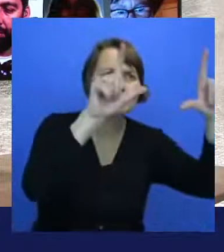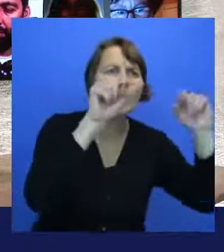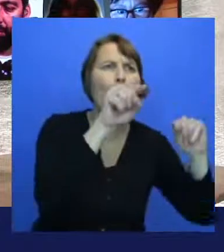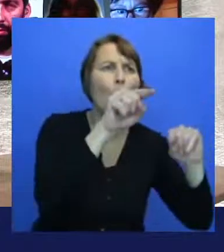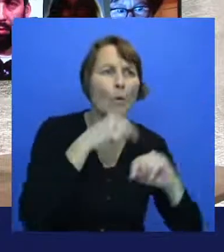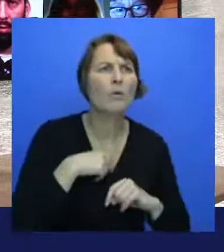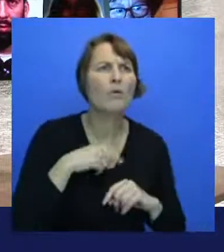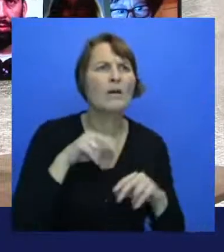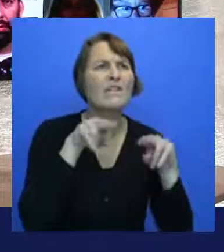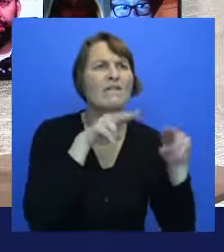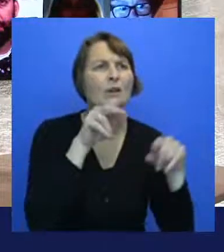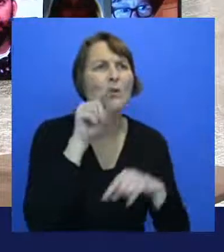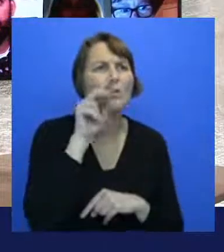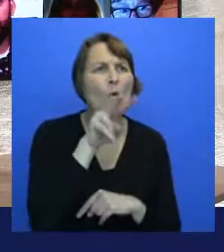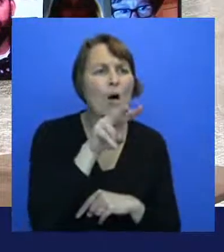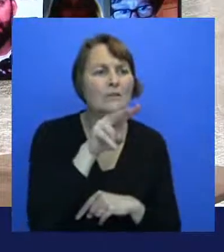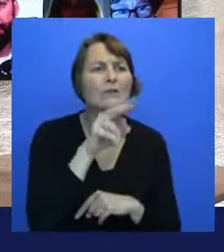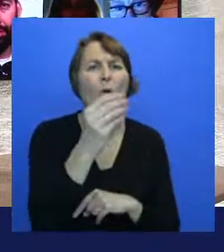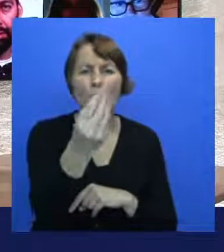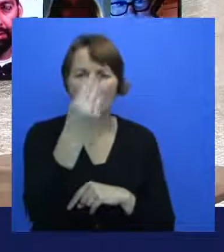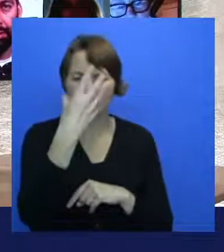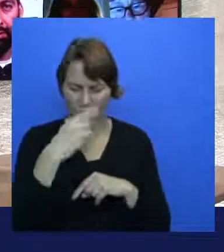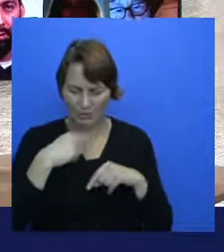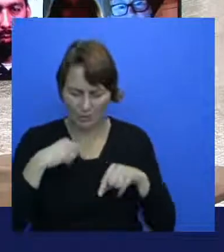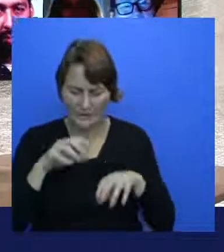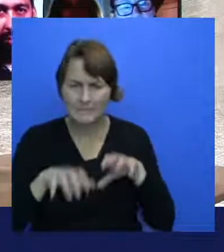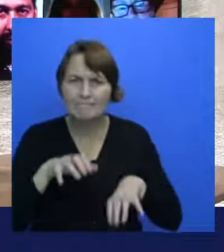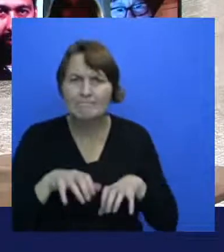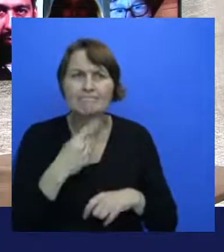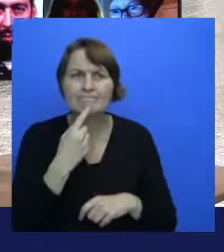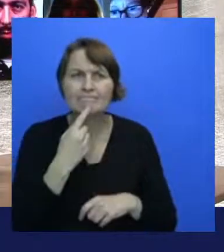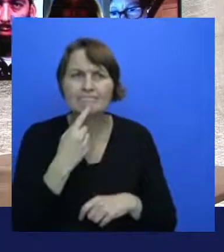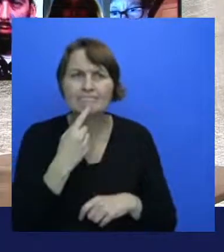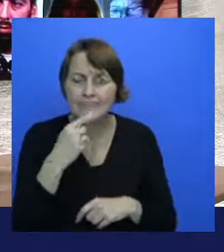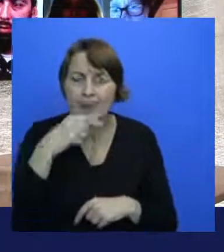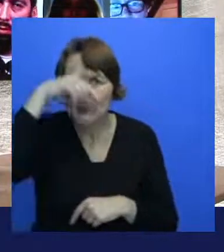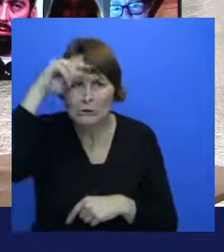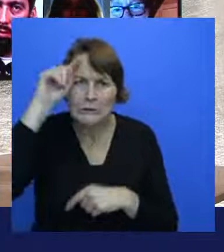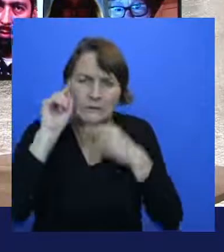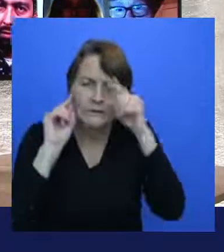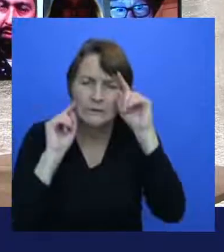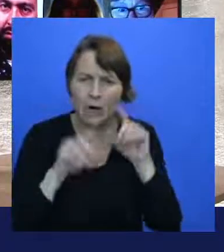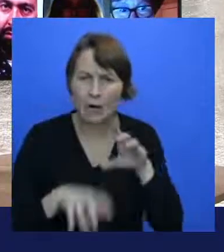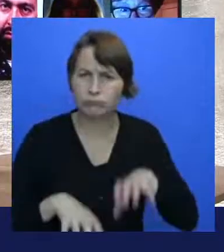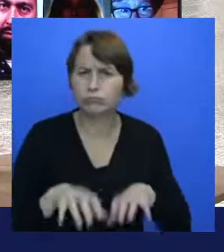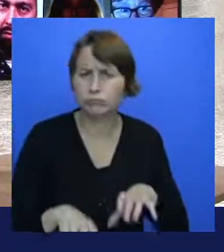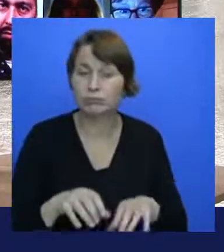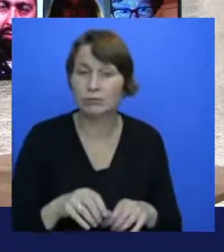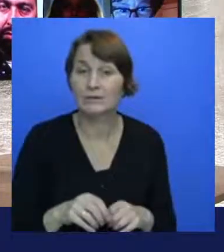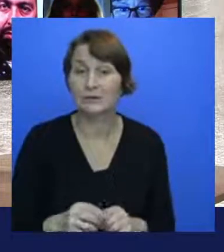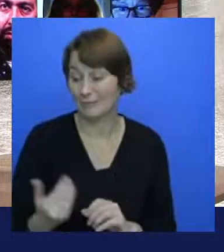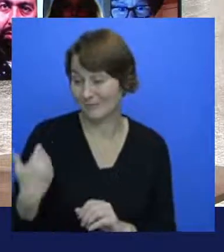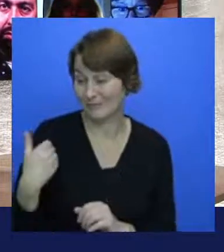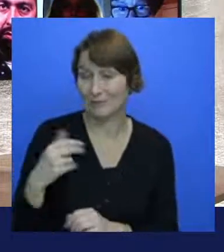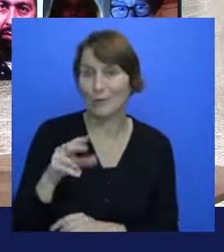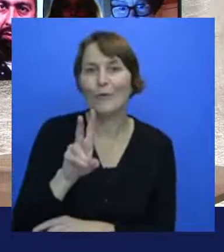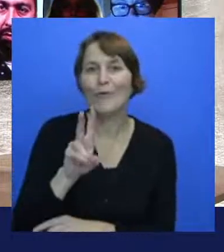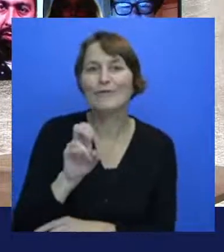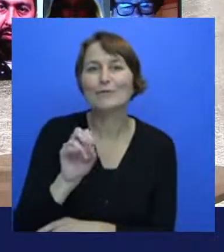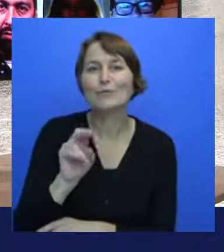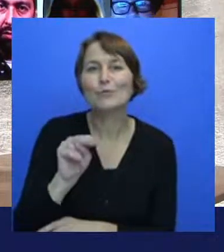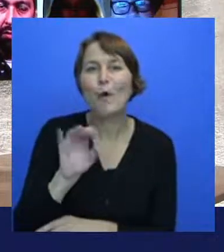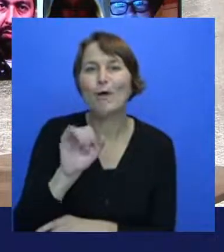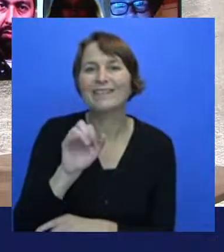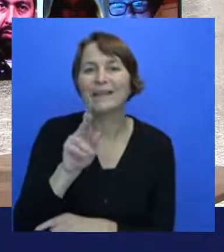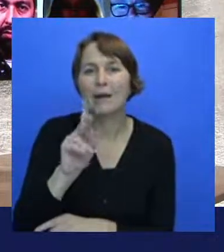So there are a lot of, as Veronica already mentioned, there are a lot of tutorials out there. And yeah, and from really